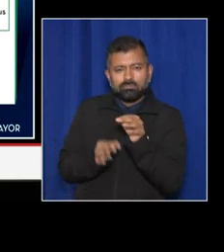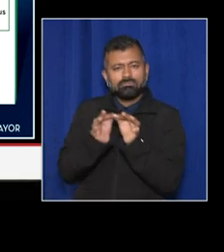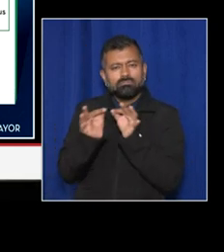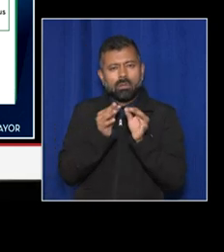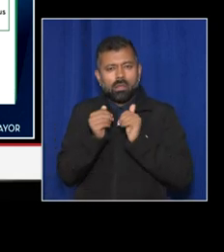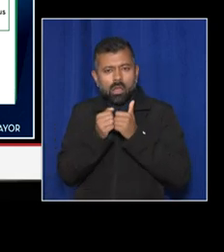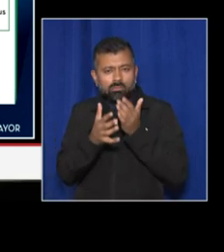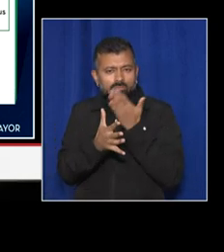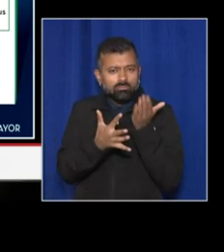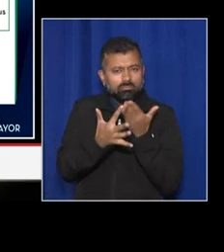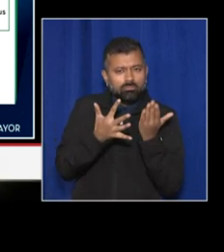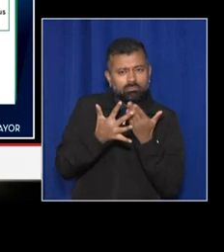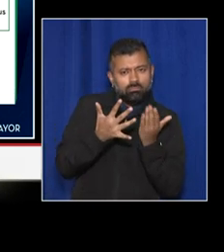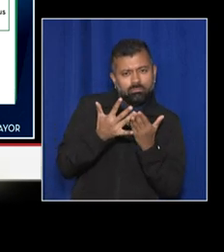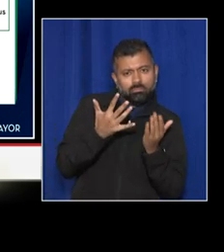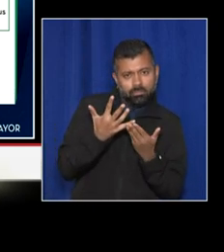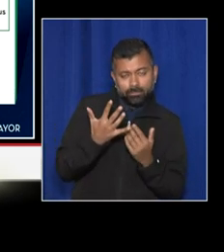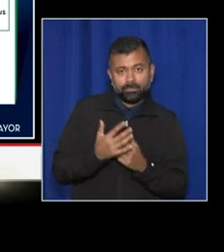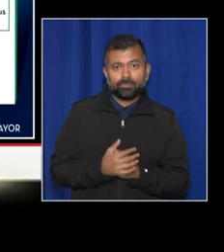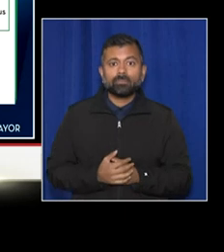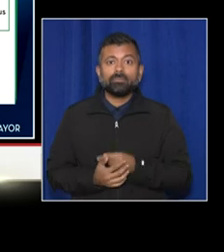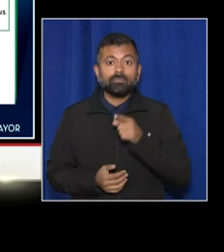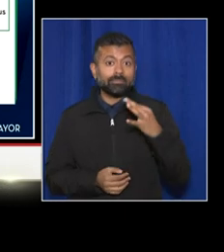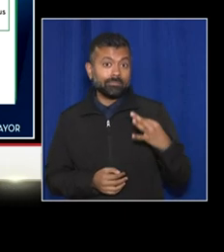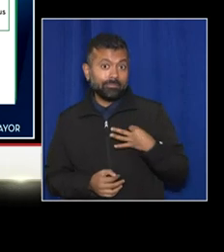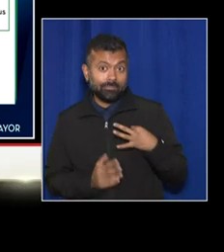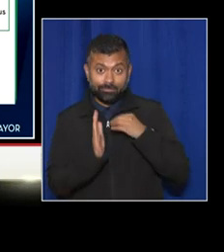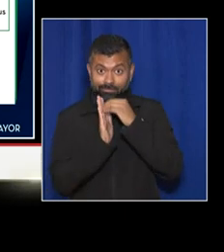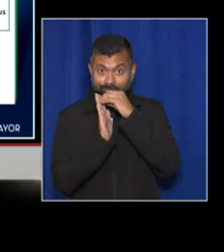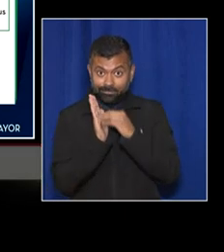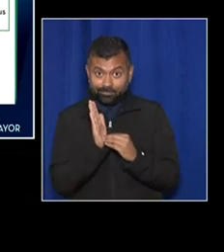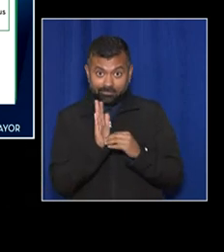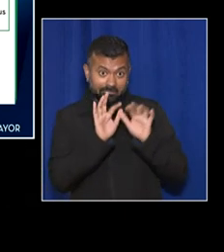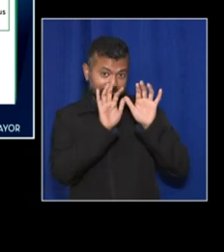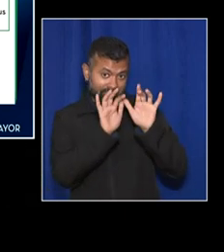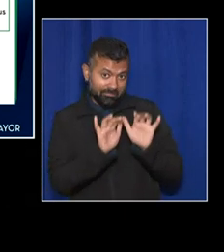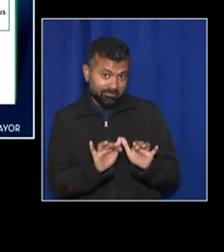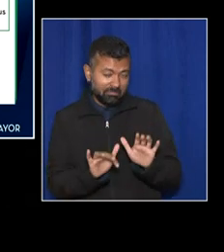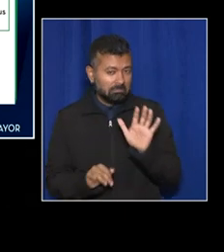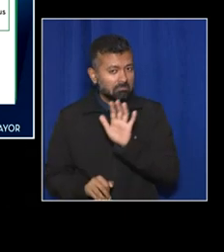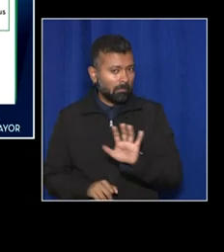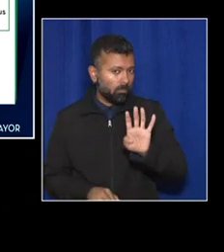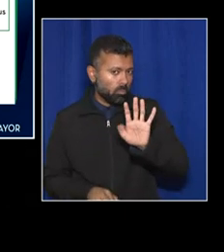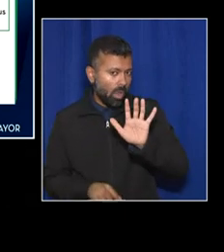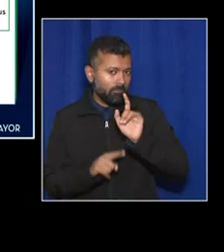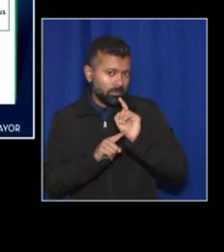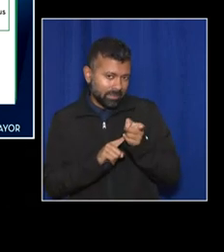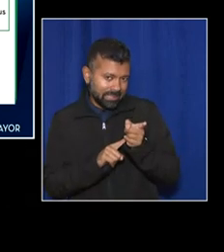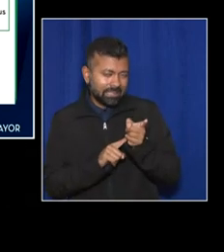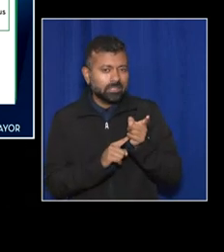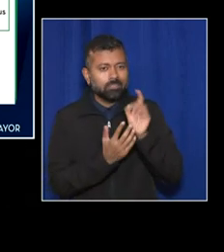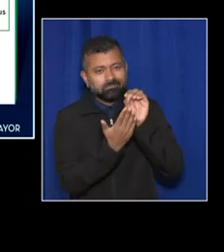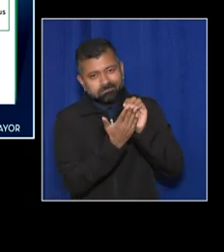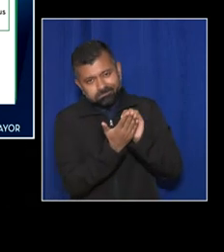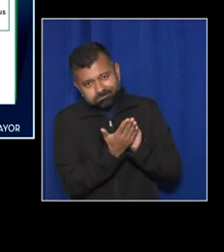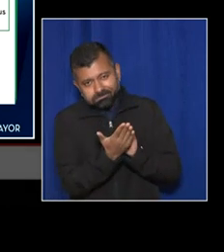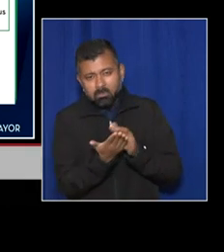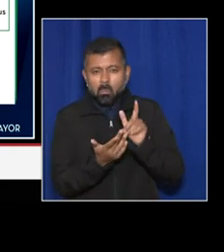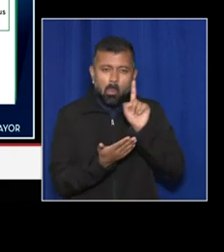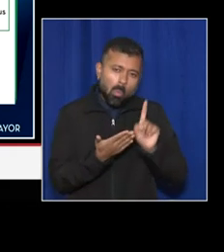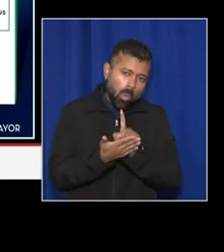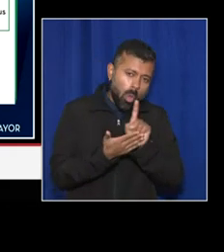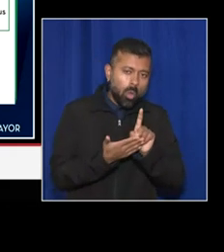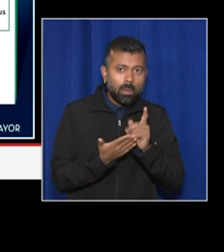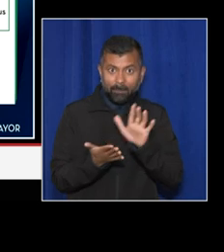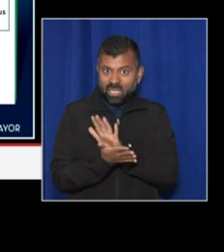to an hour, so you should get all of your documentation ready to submit in our brand new online portal. You